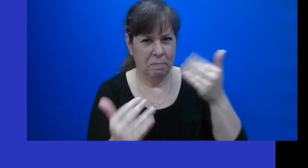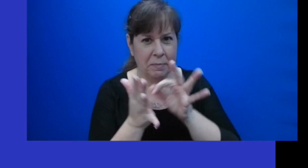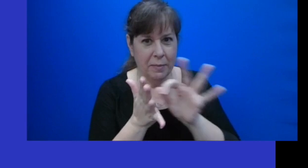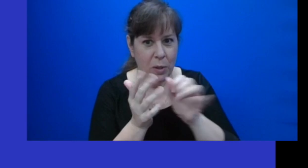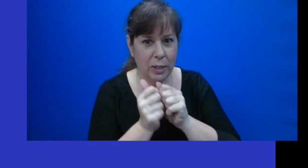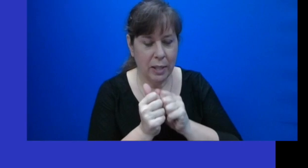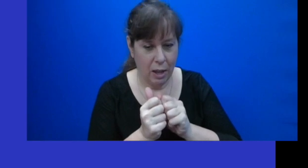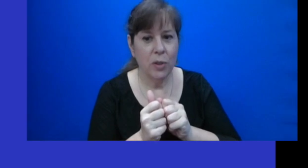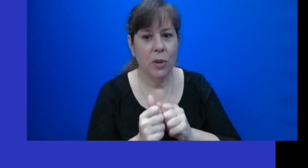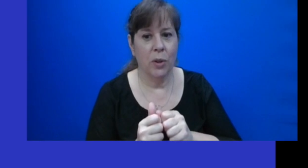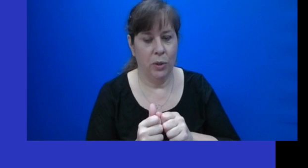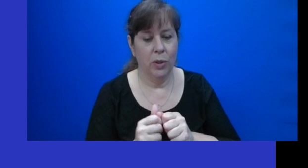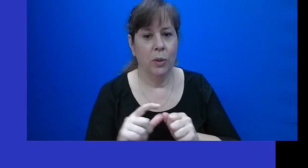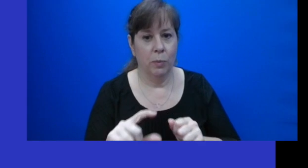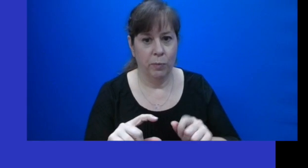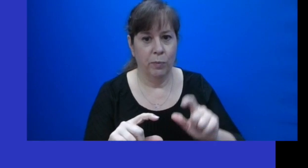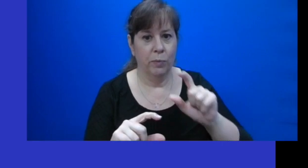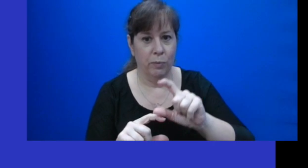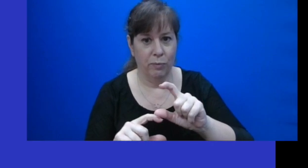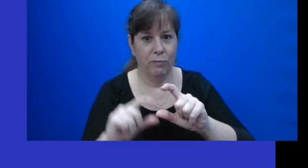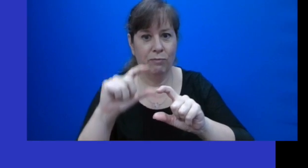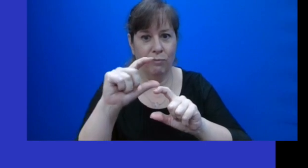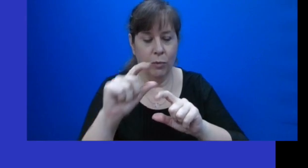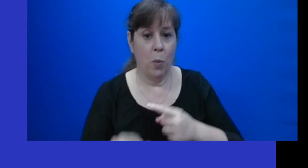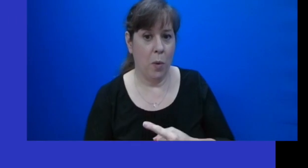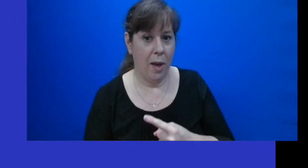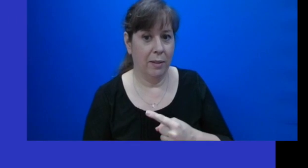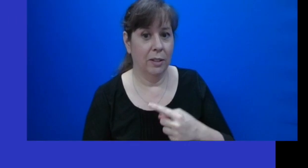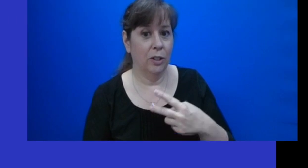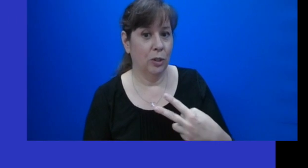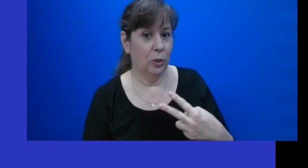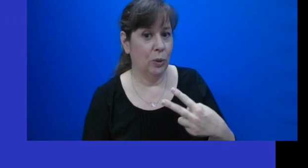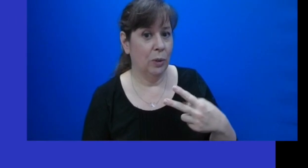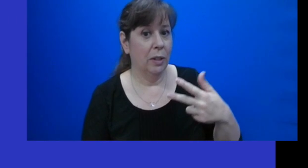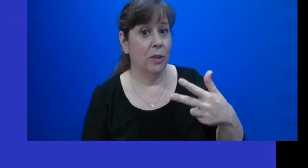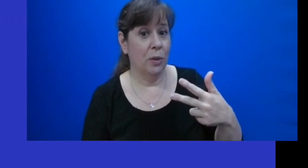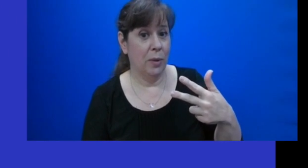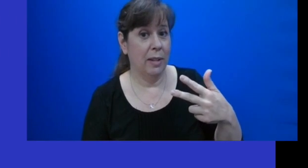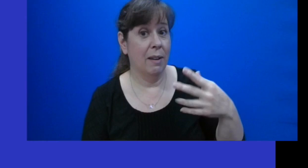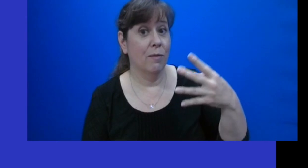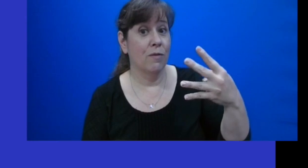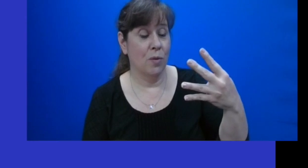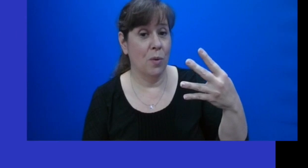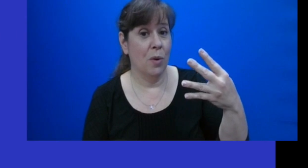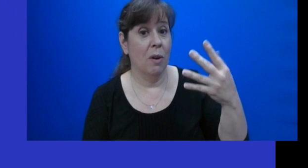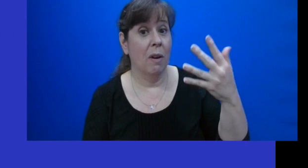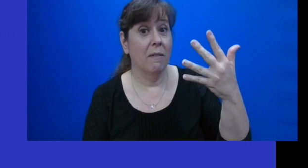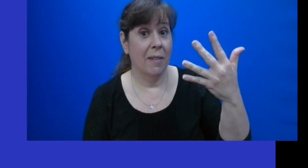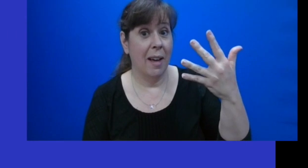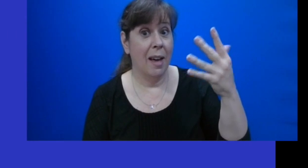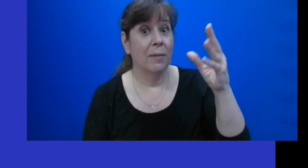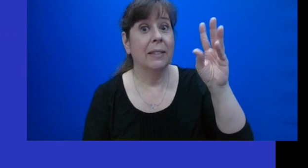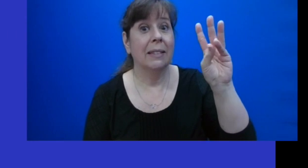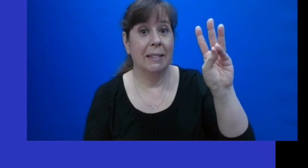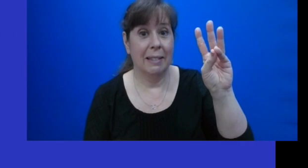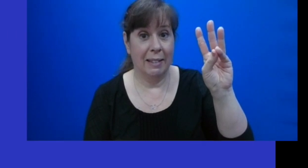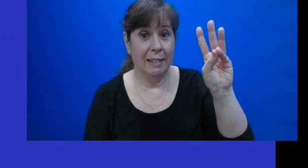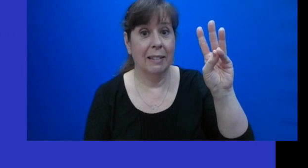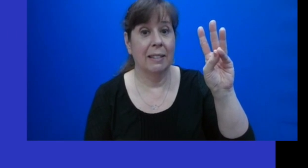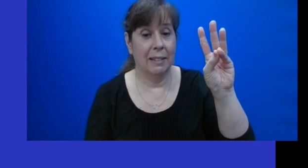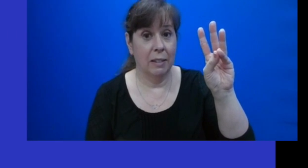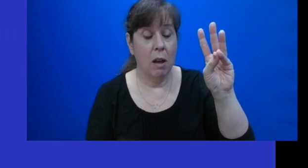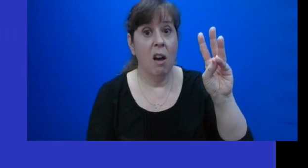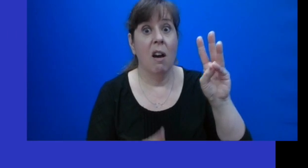1, 2, 3, 4, 5, 6.